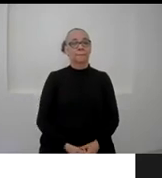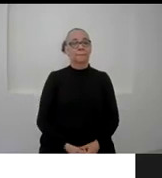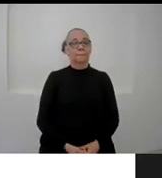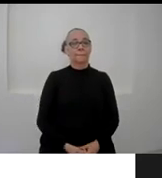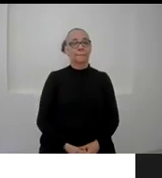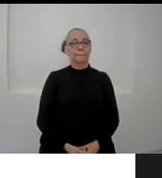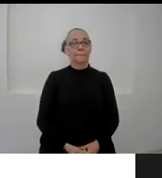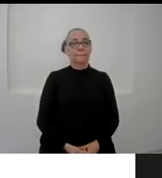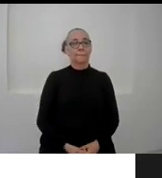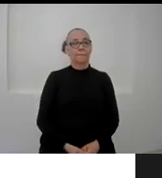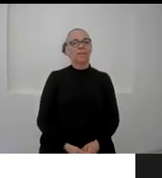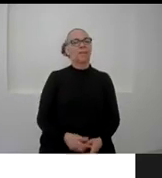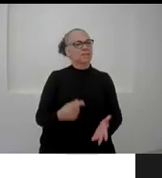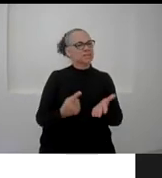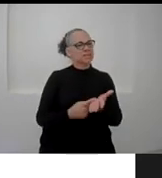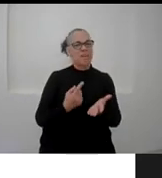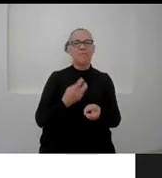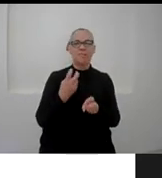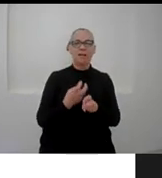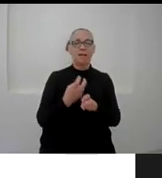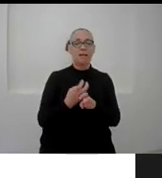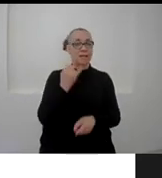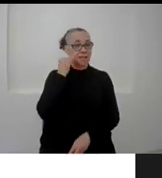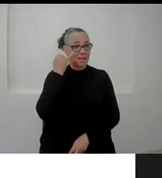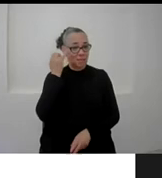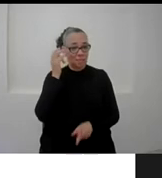Very often it's much harder when somebody has an